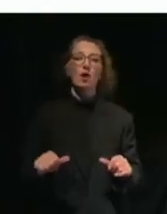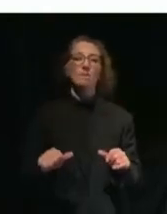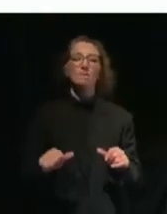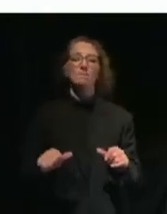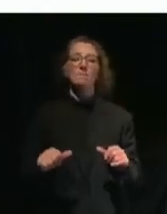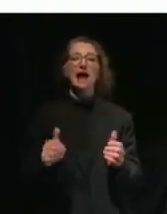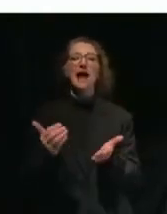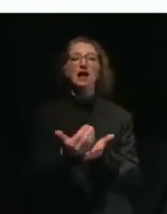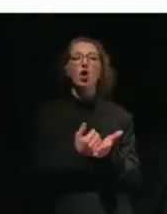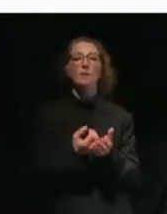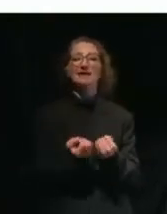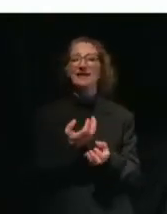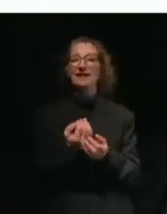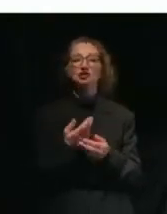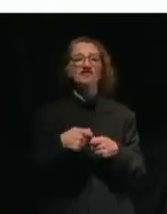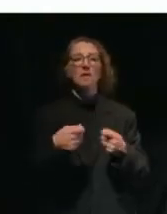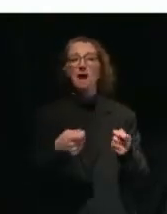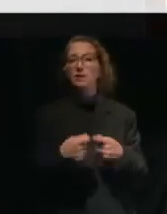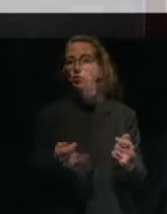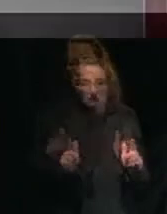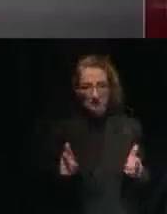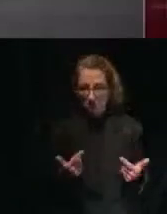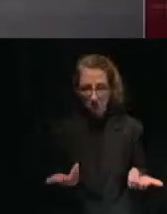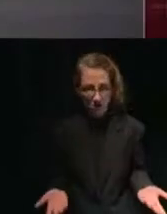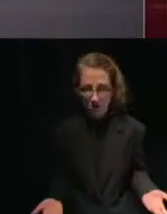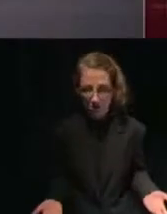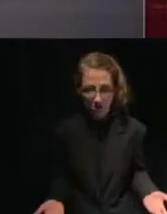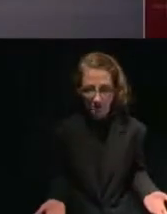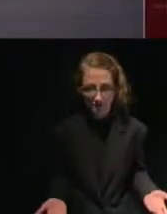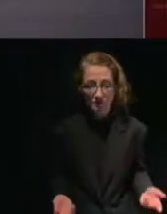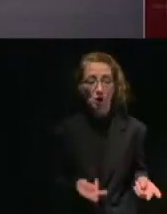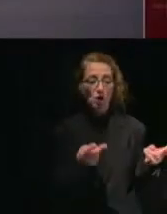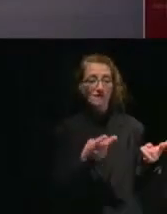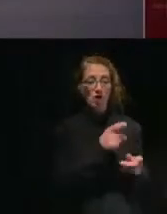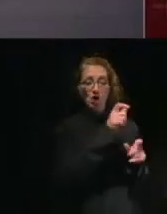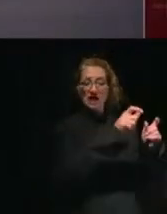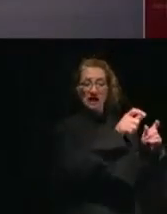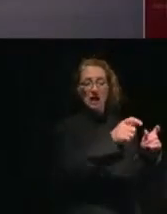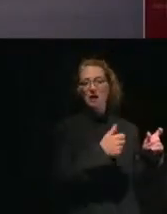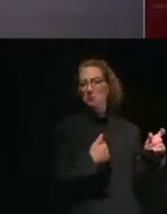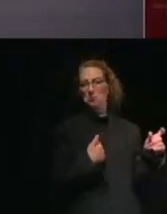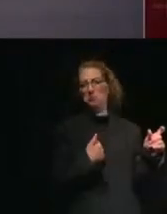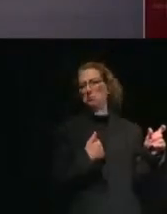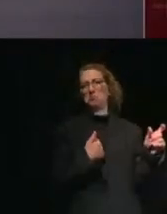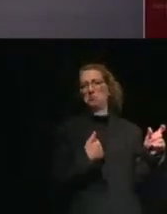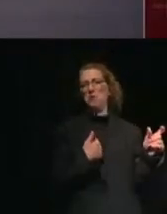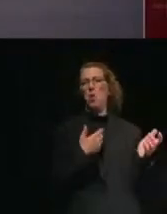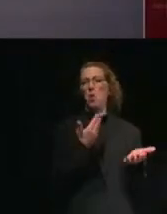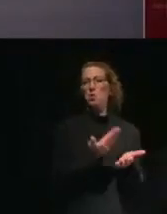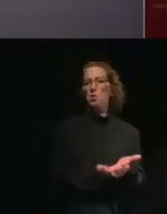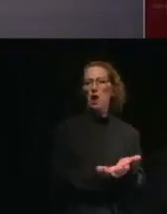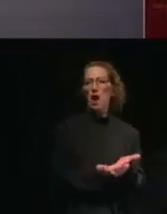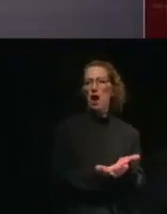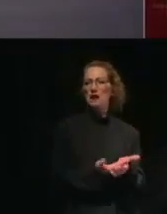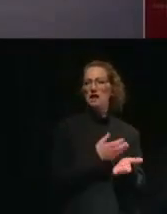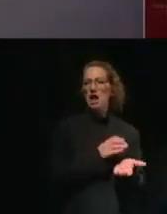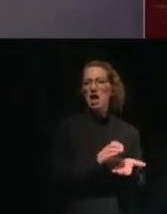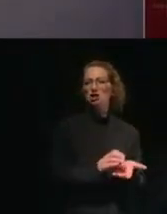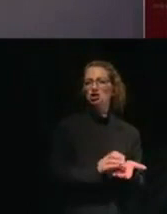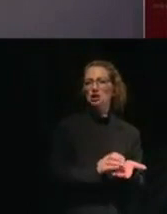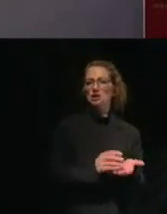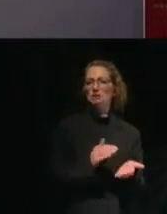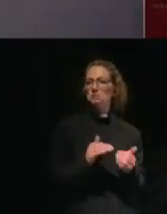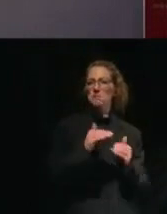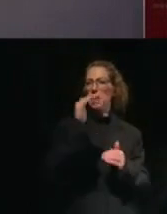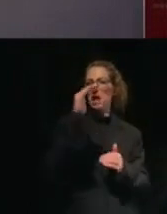And unfortunately, there's no market where independent performing artists can sell their services at a serviceable market rate. But the